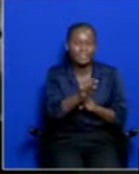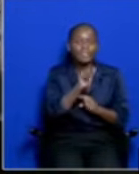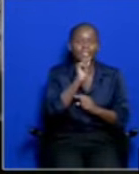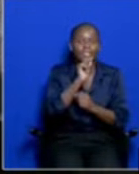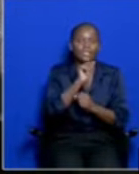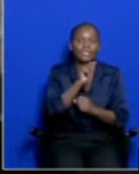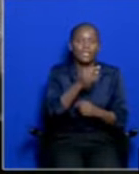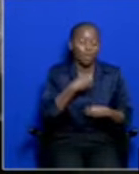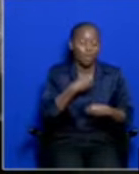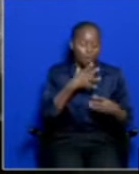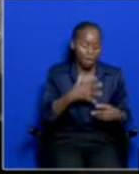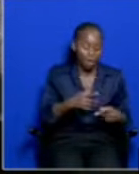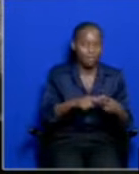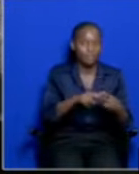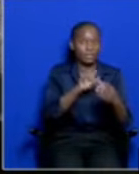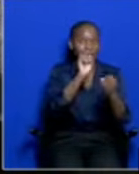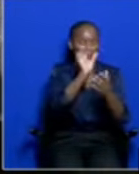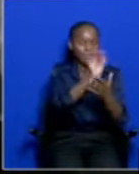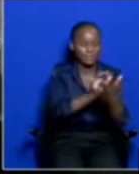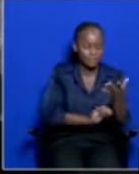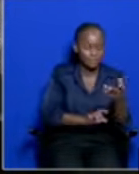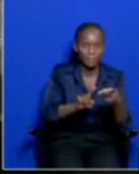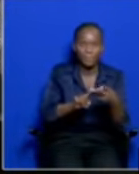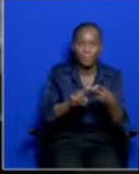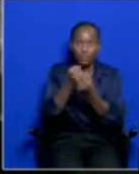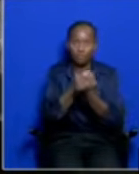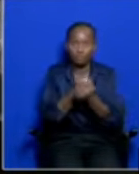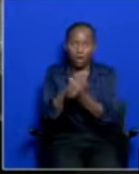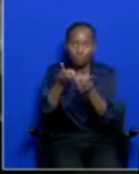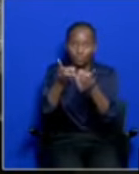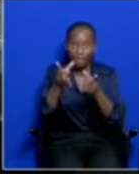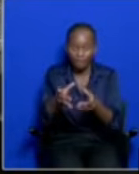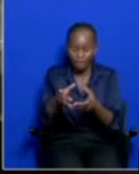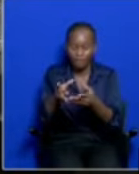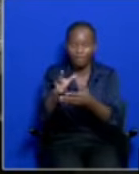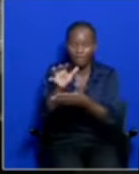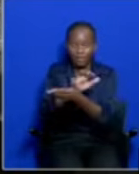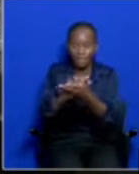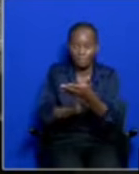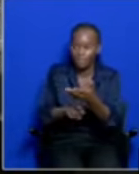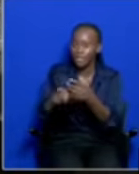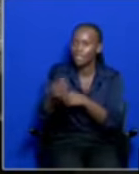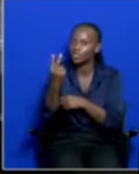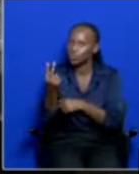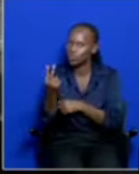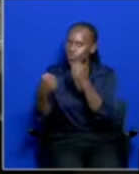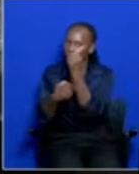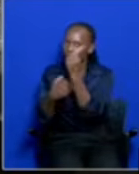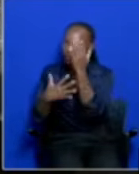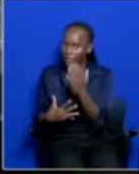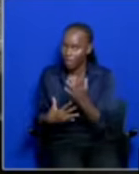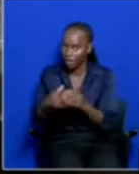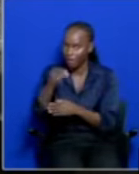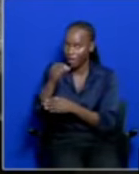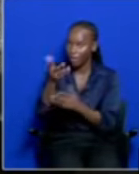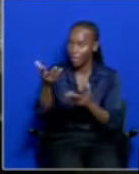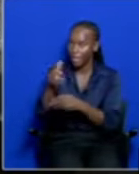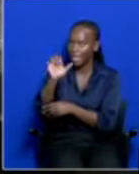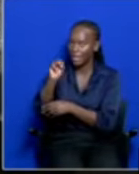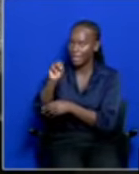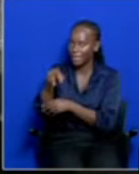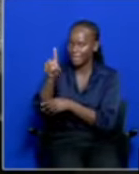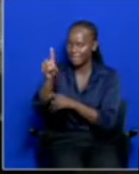statements from the Empd officers and the failure to use proper documents to release